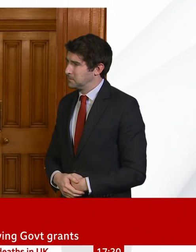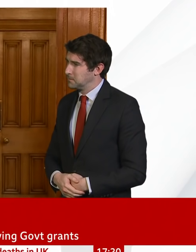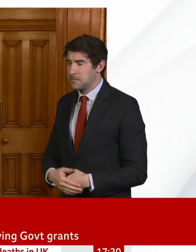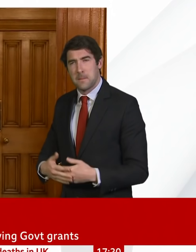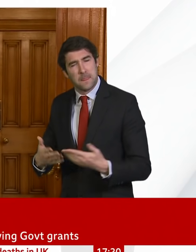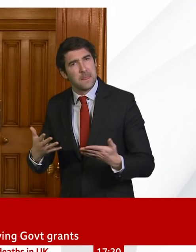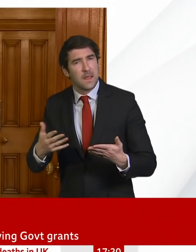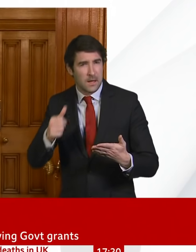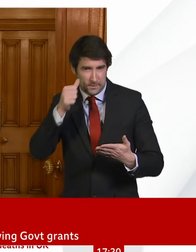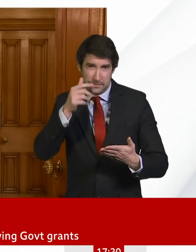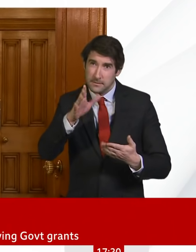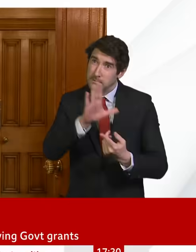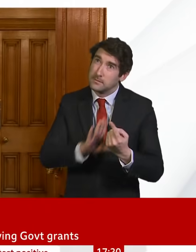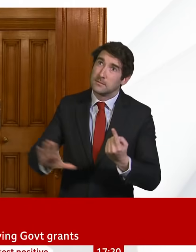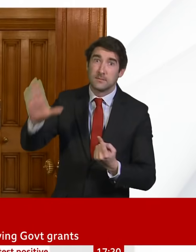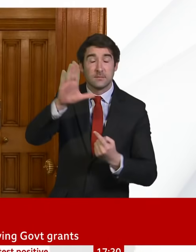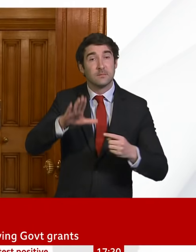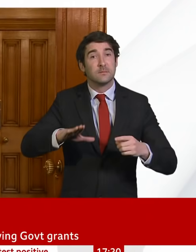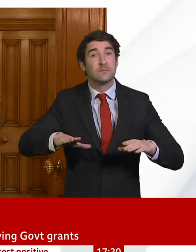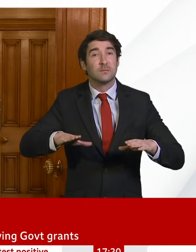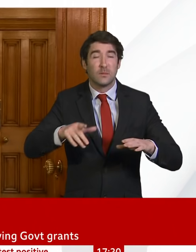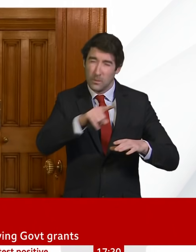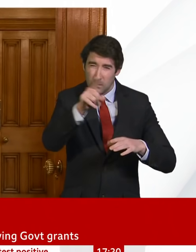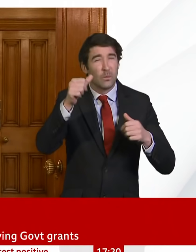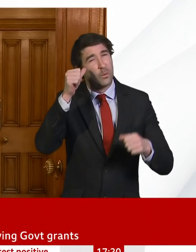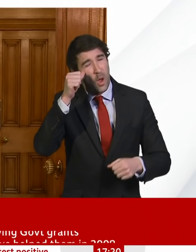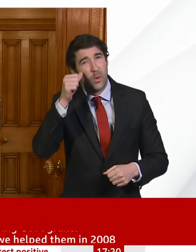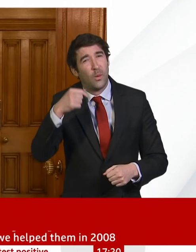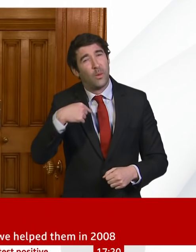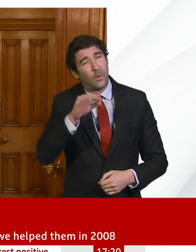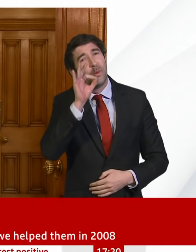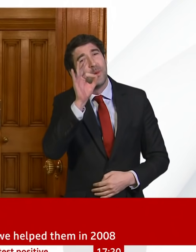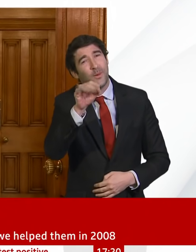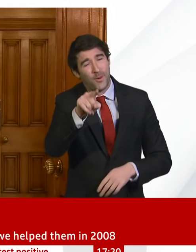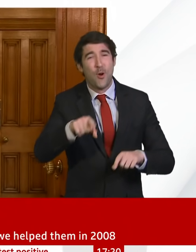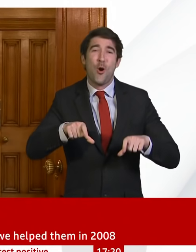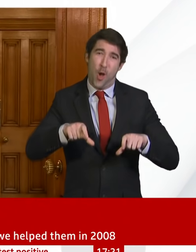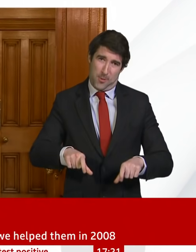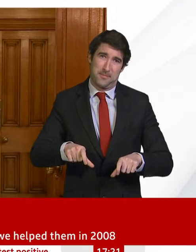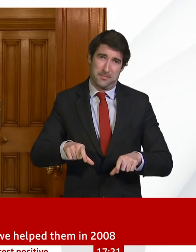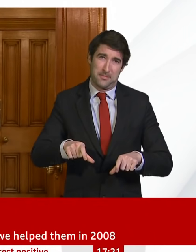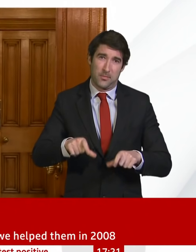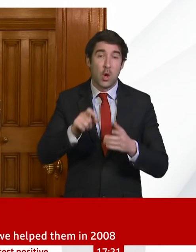will understand across the country why we have put these restrictions in place, and the Prime Minister was very clear they